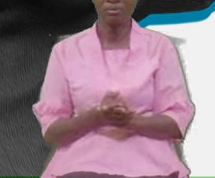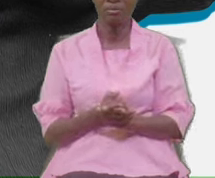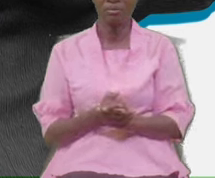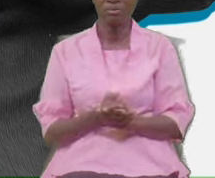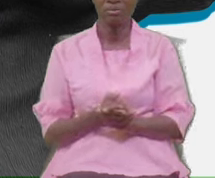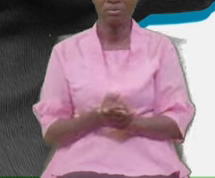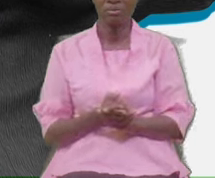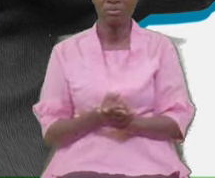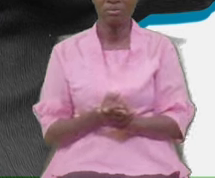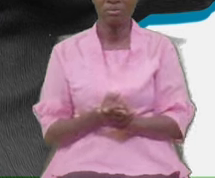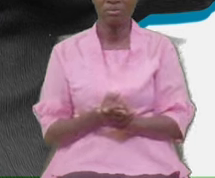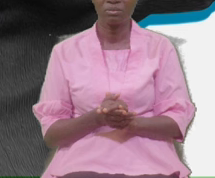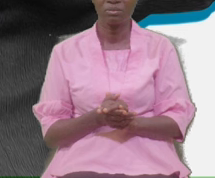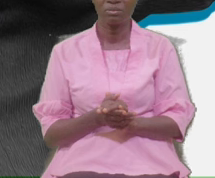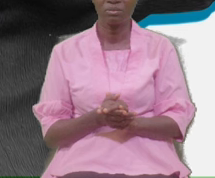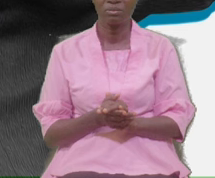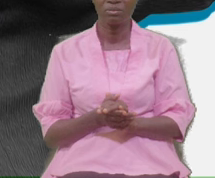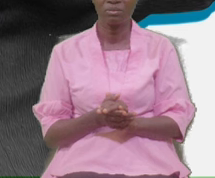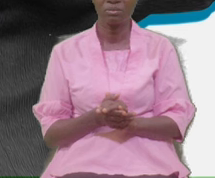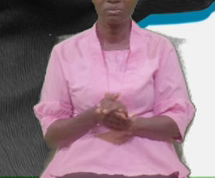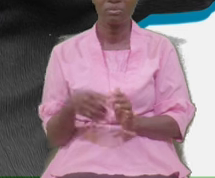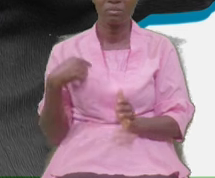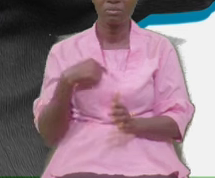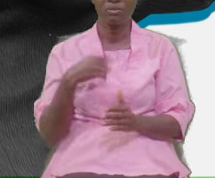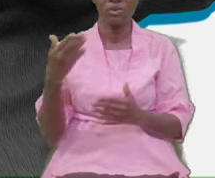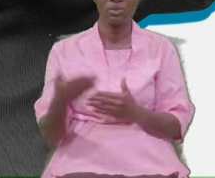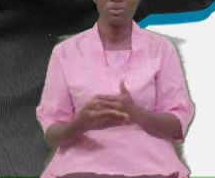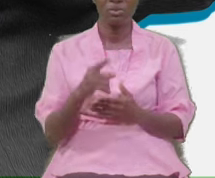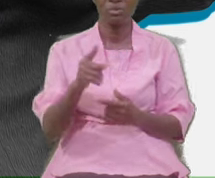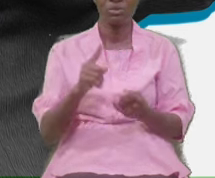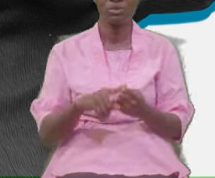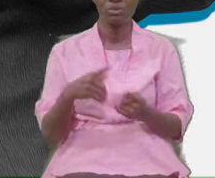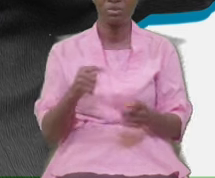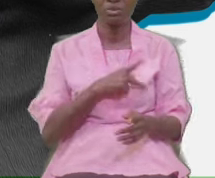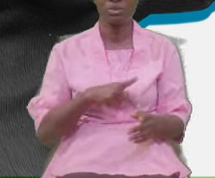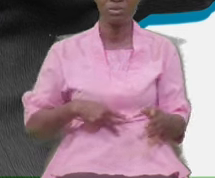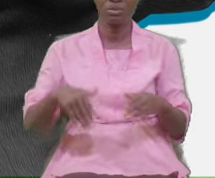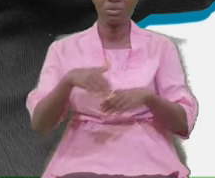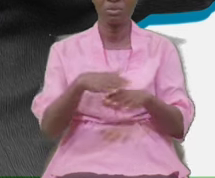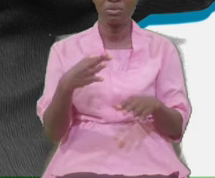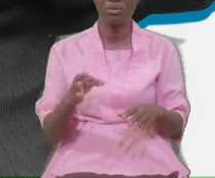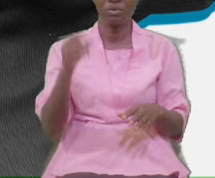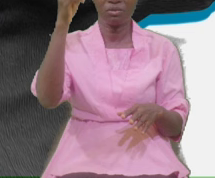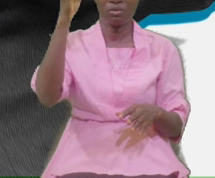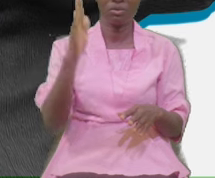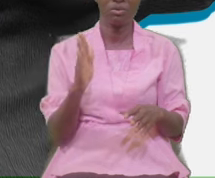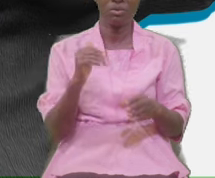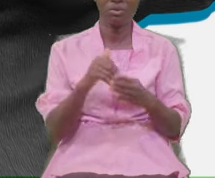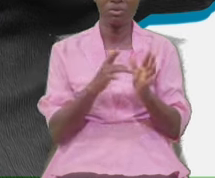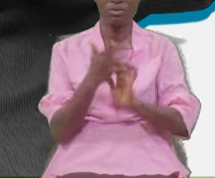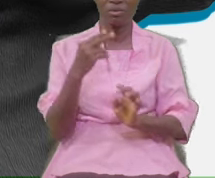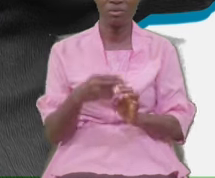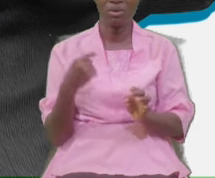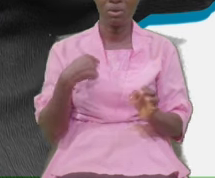lord we welcome you into the kingdom of God in Jesus name we praise the name of the Lord for